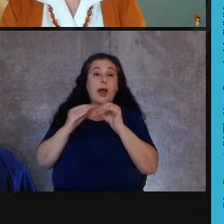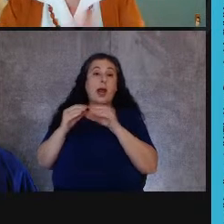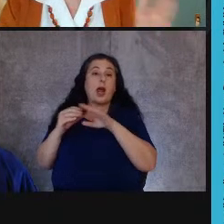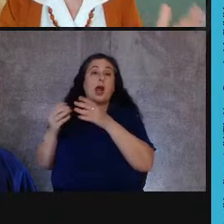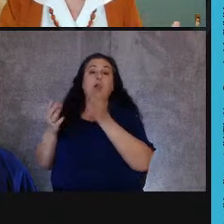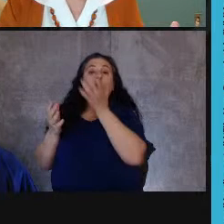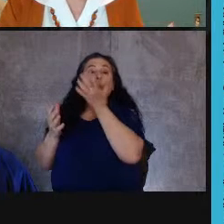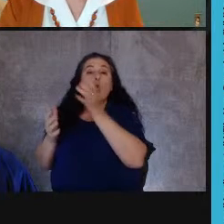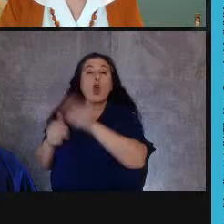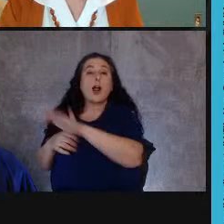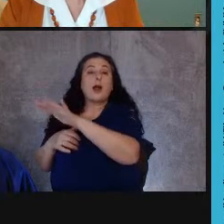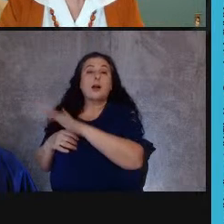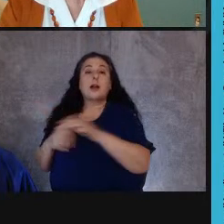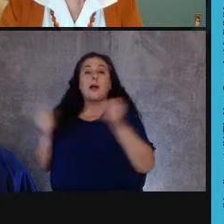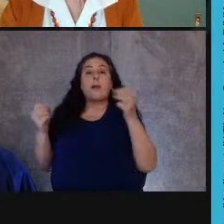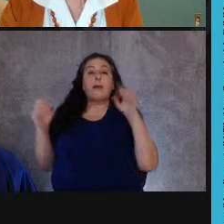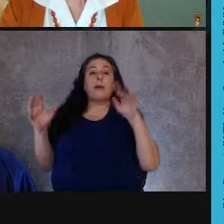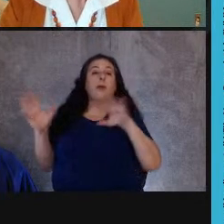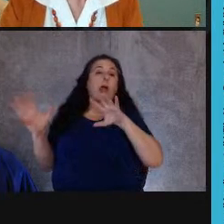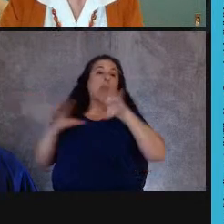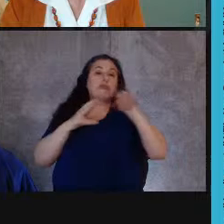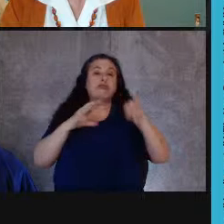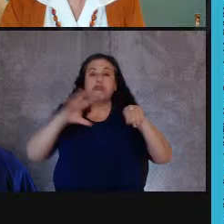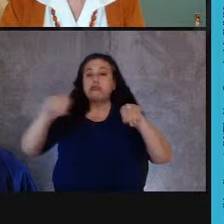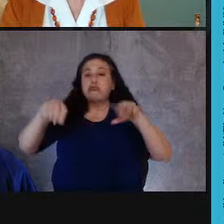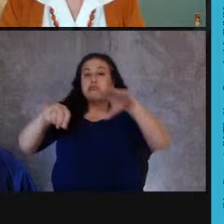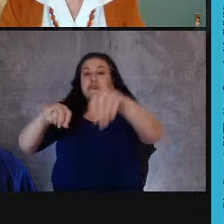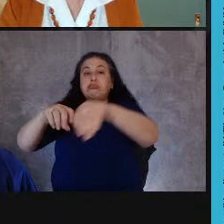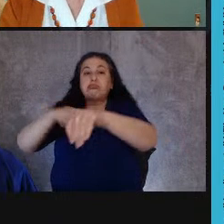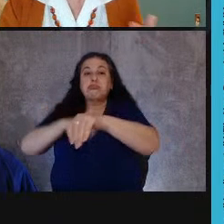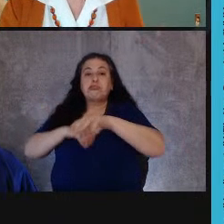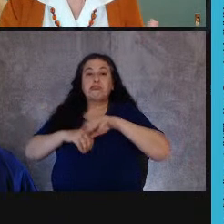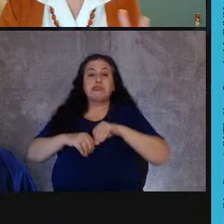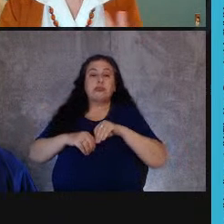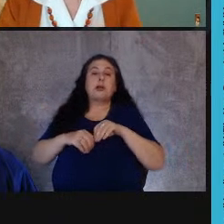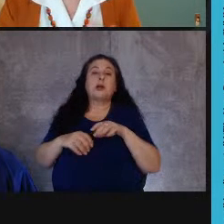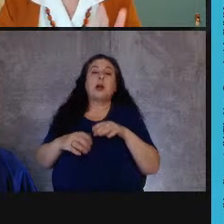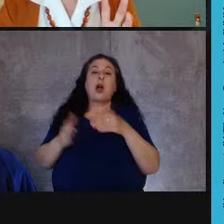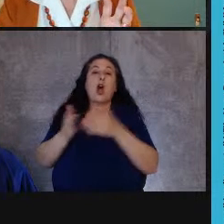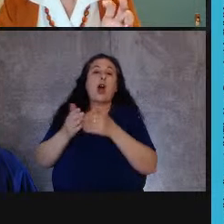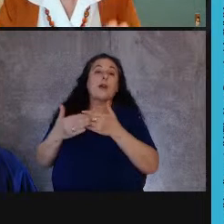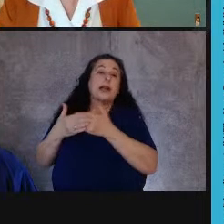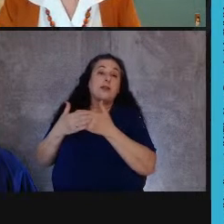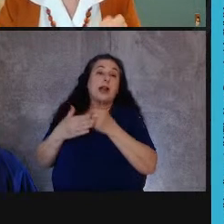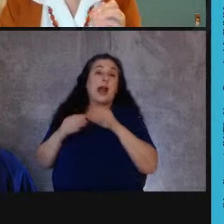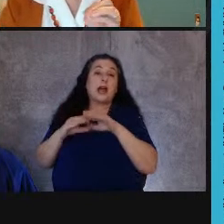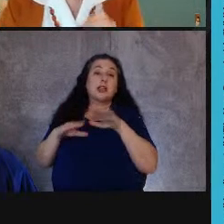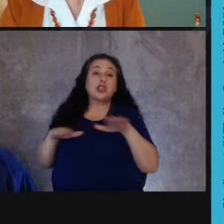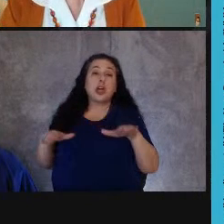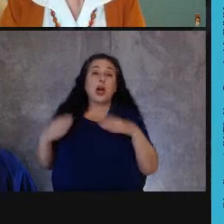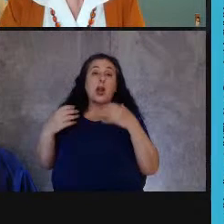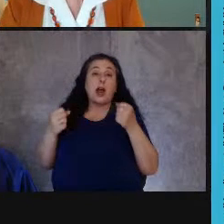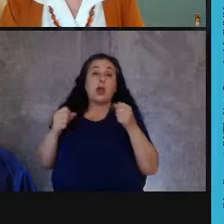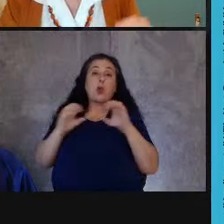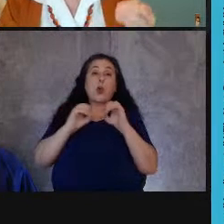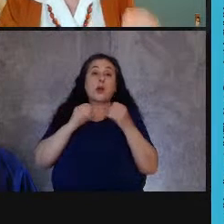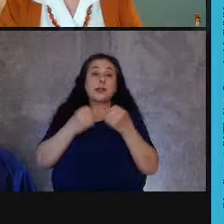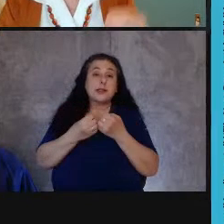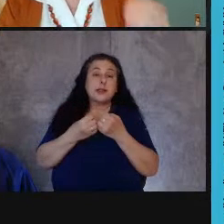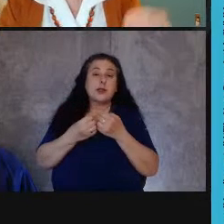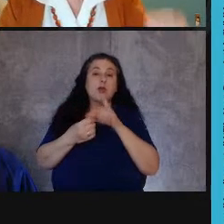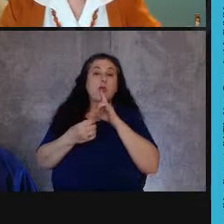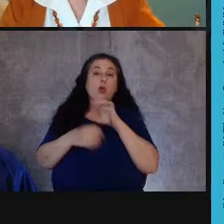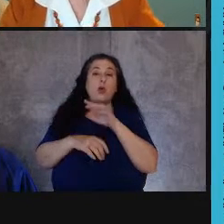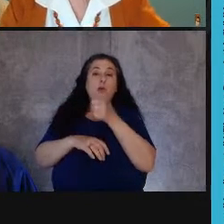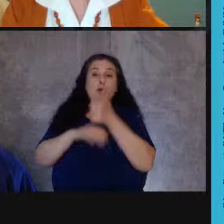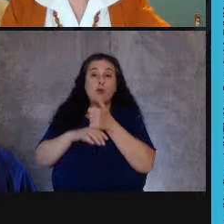areas. Lots and lots of people got on board with these. And often infant and child health organizations were